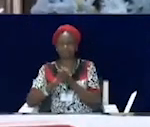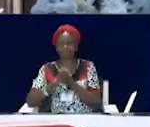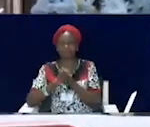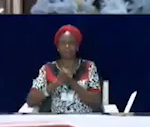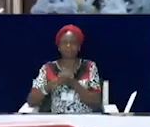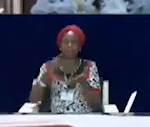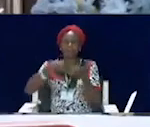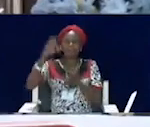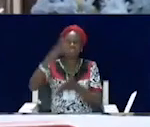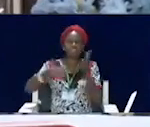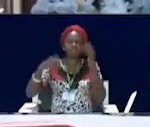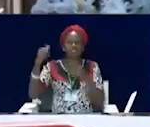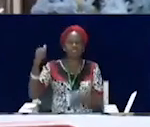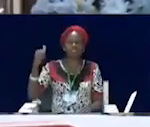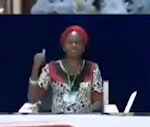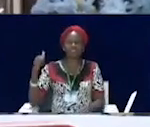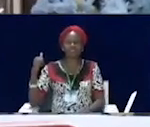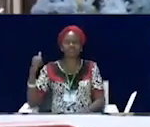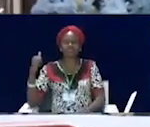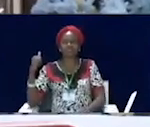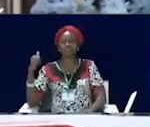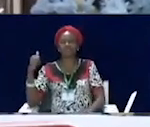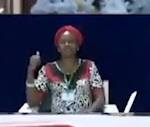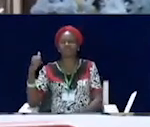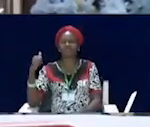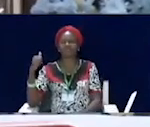Mark chapter 10.